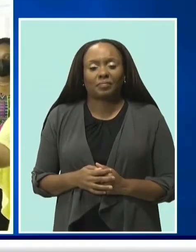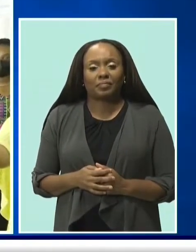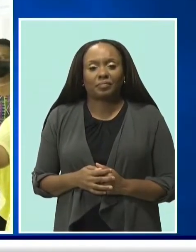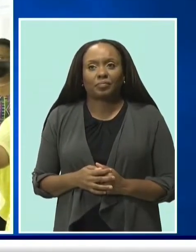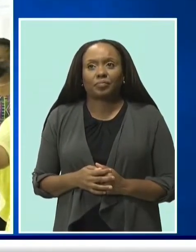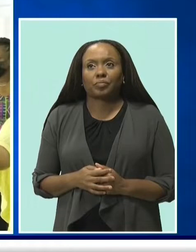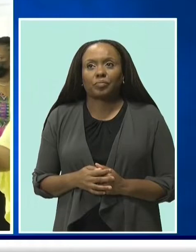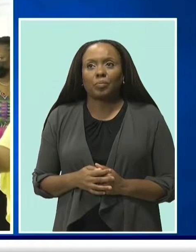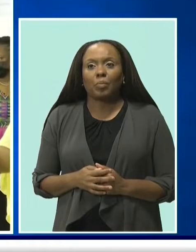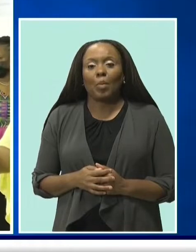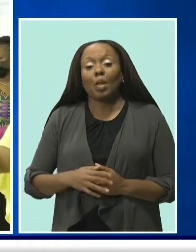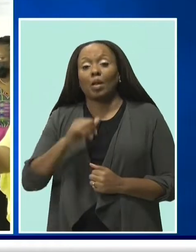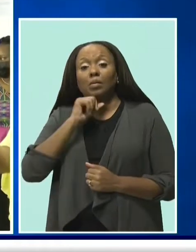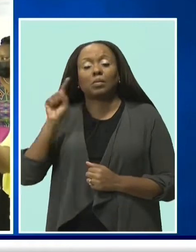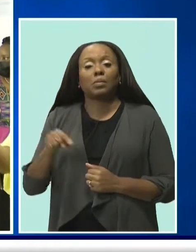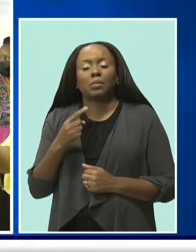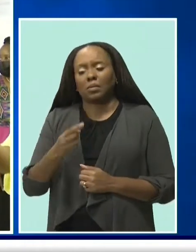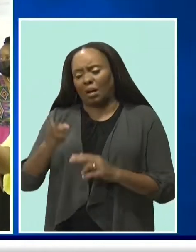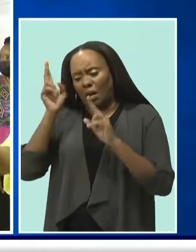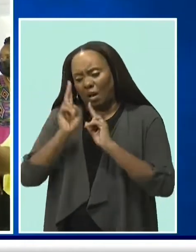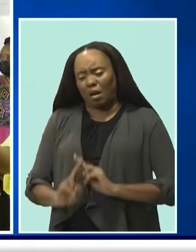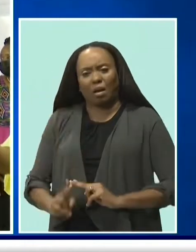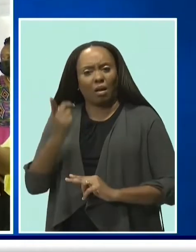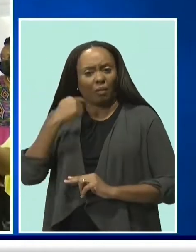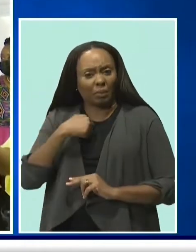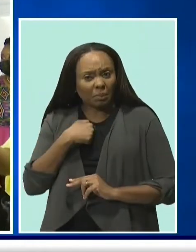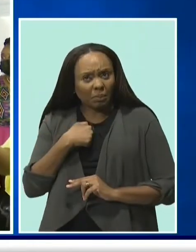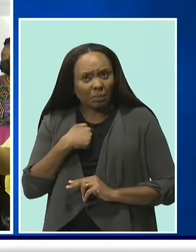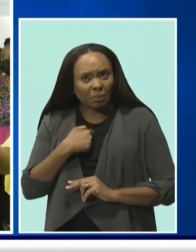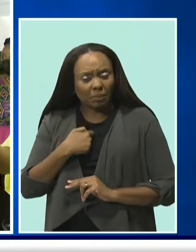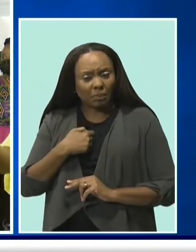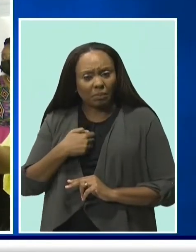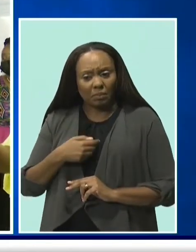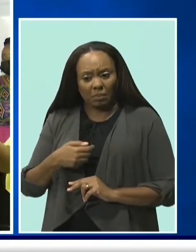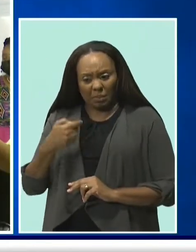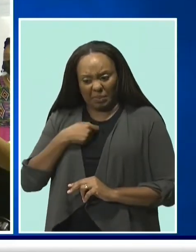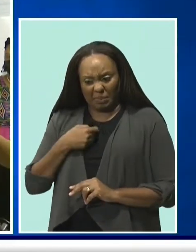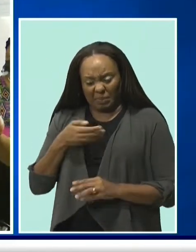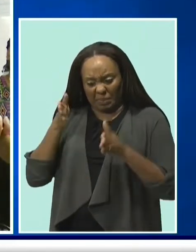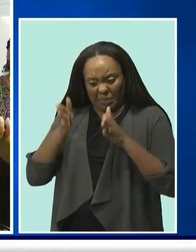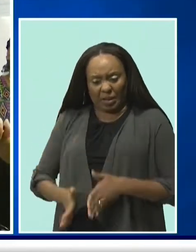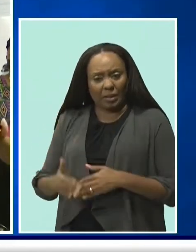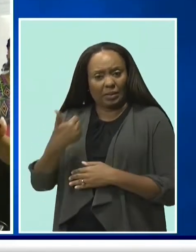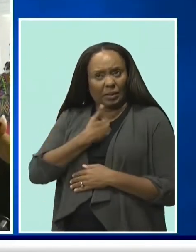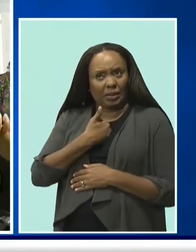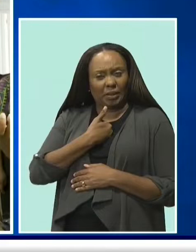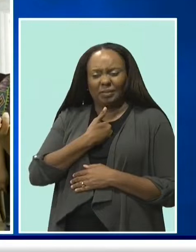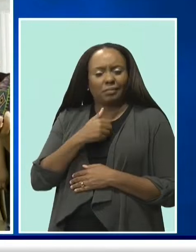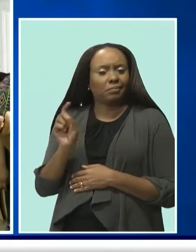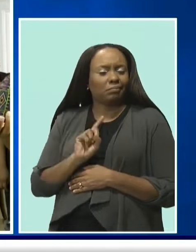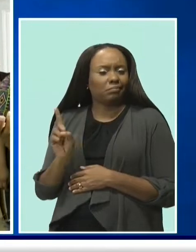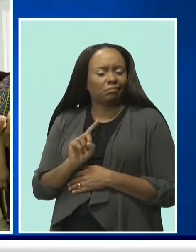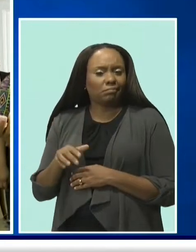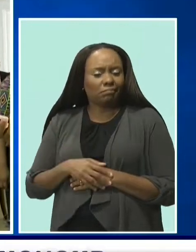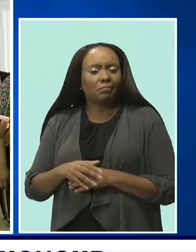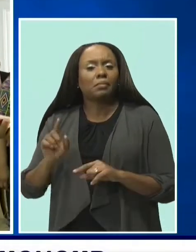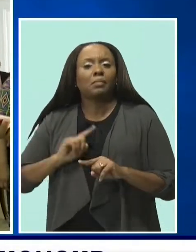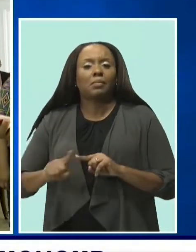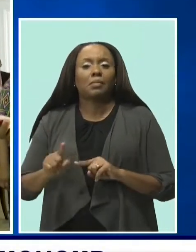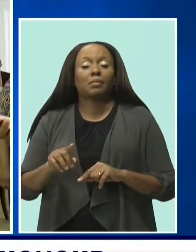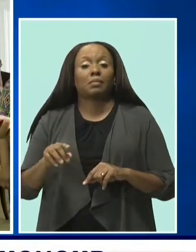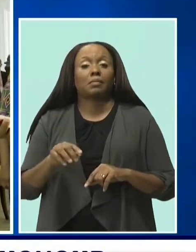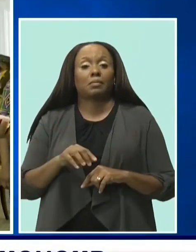as an individual, but really a great sign of the growing collaboration between